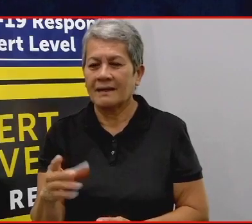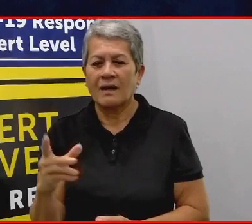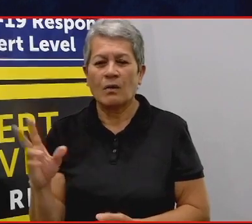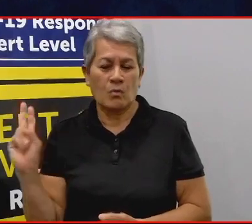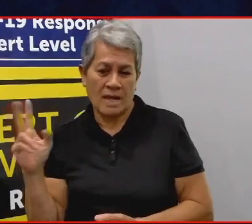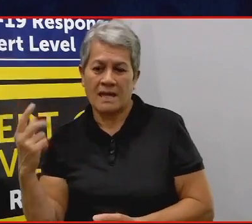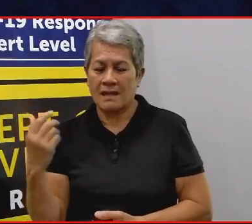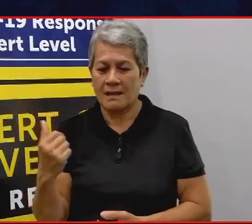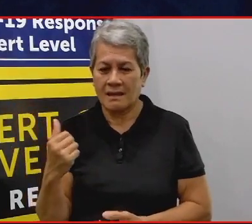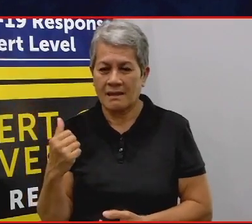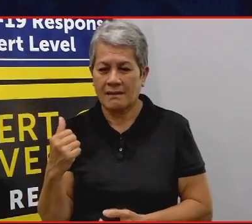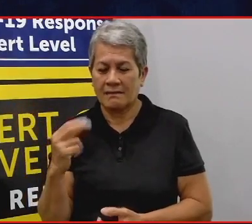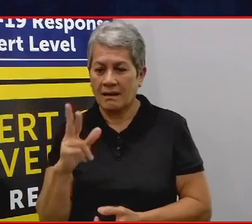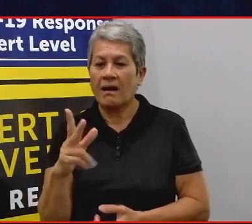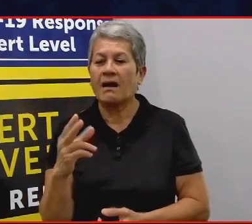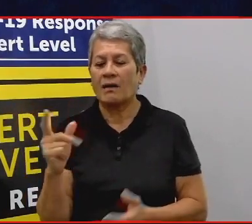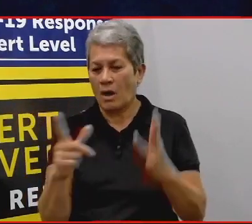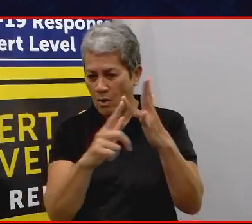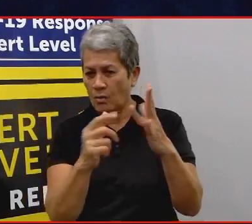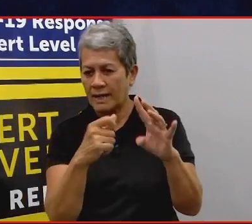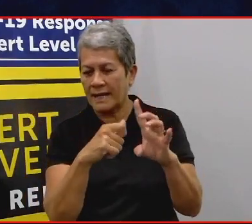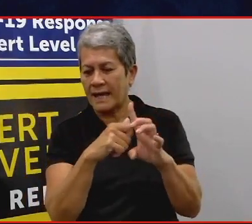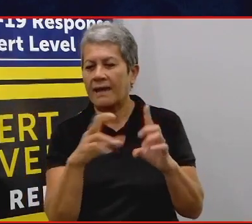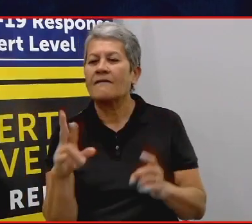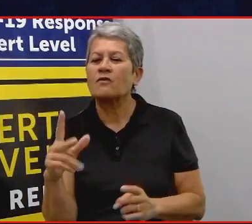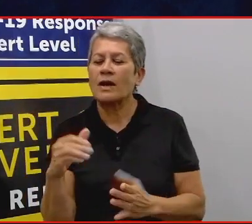cash available to 1 month or $20 million.